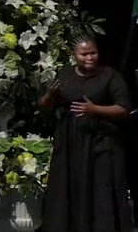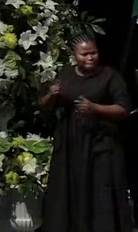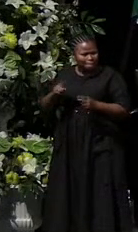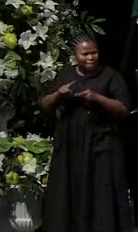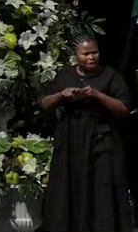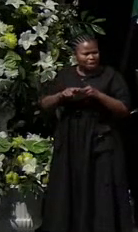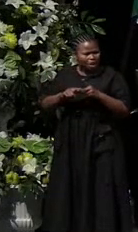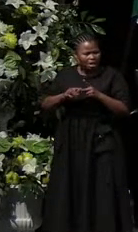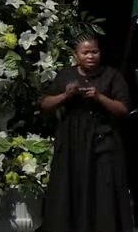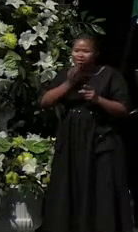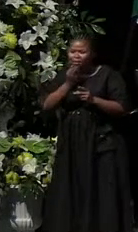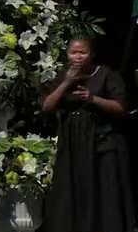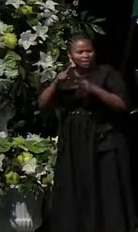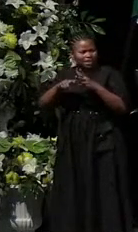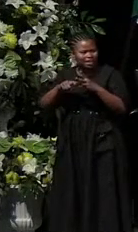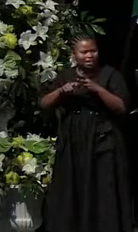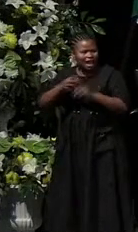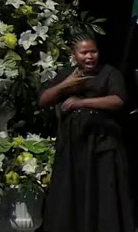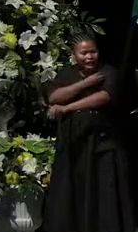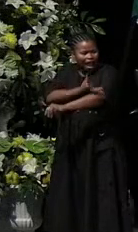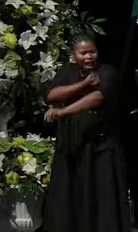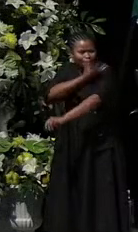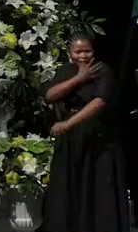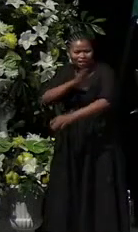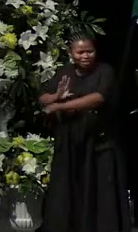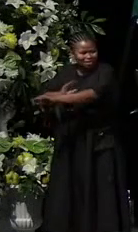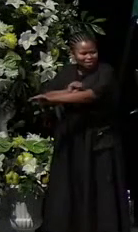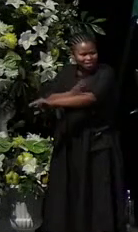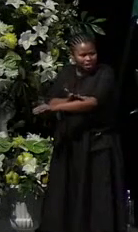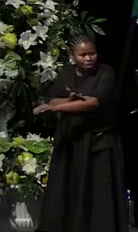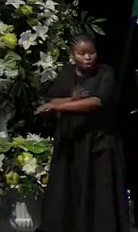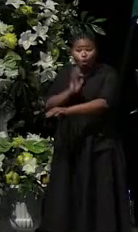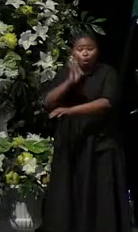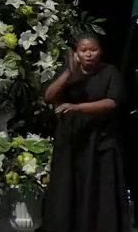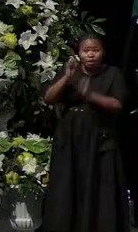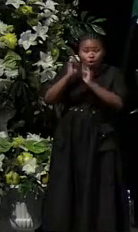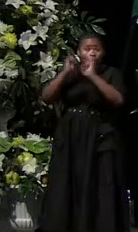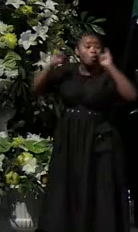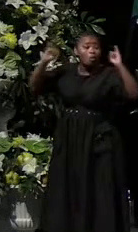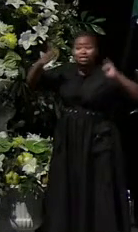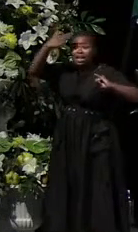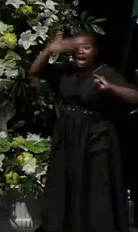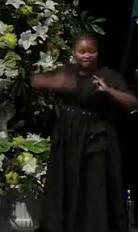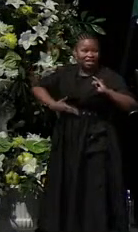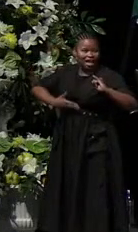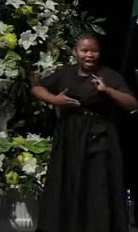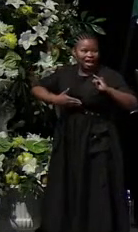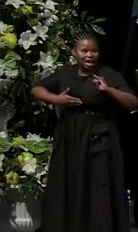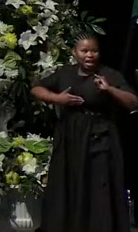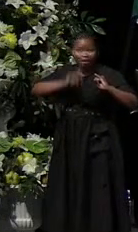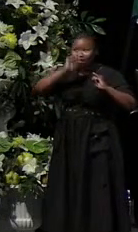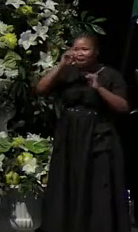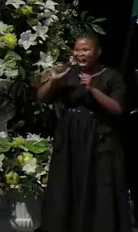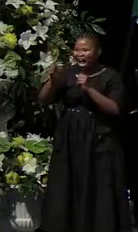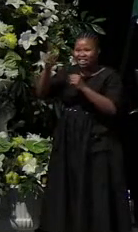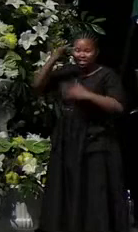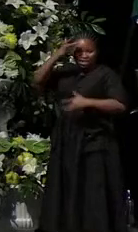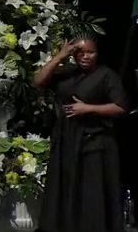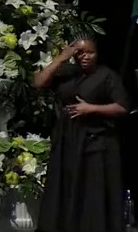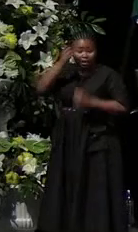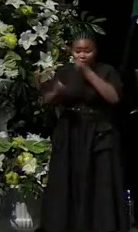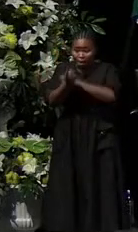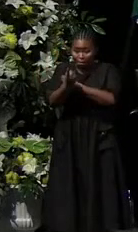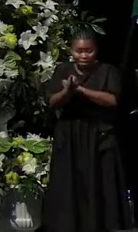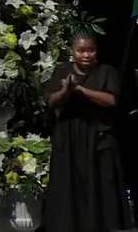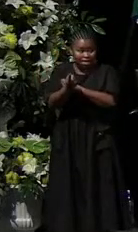obesity diabetes hypertension cancers will be worse in Africa than communicable diseases and that has happened